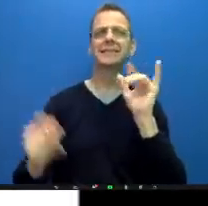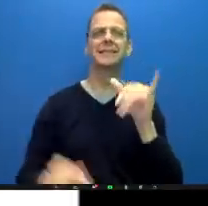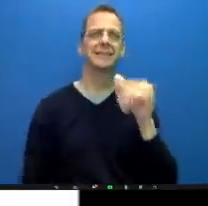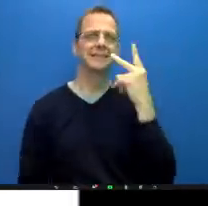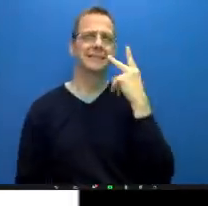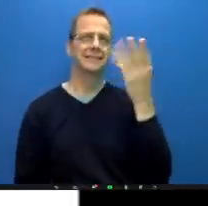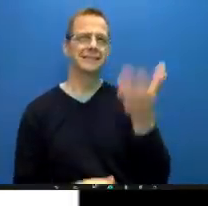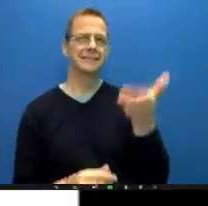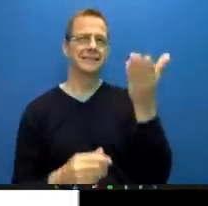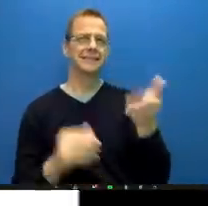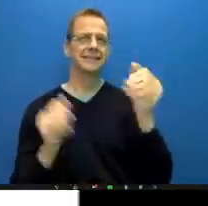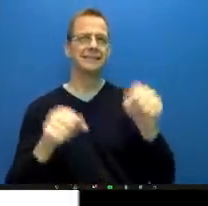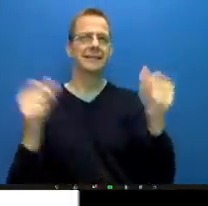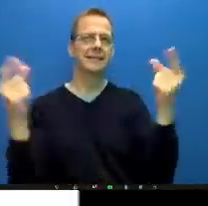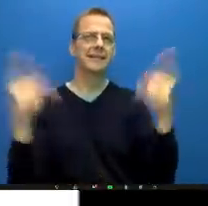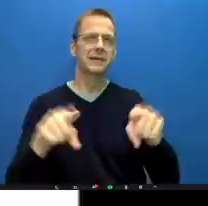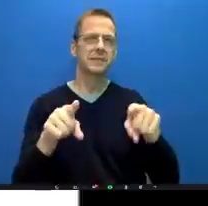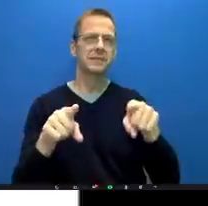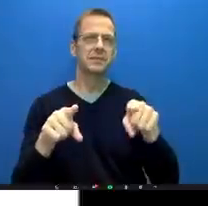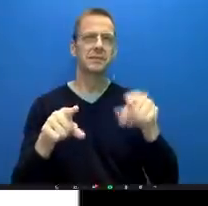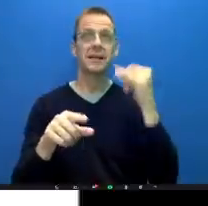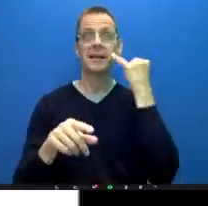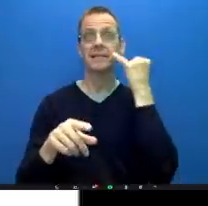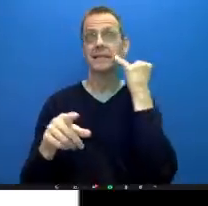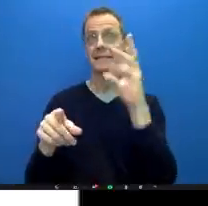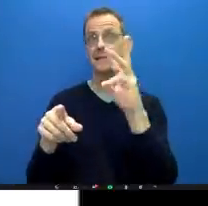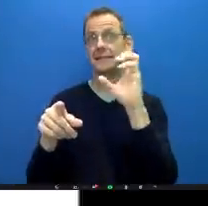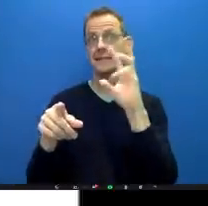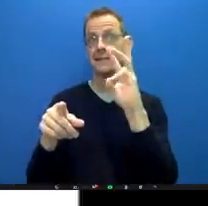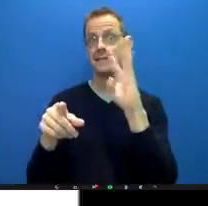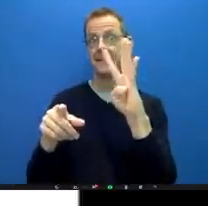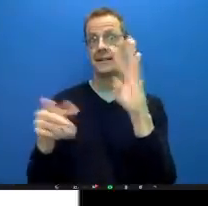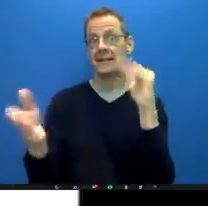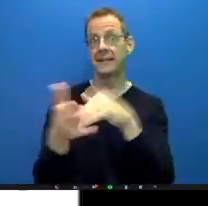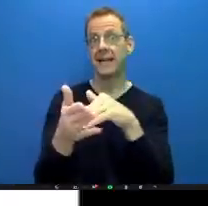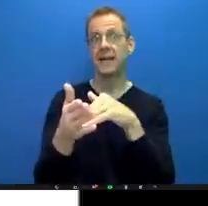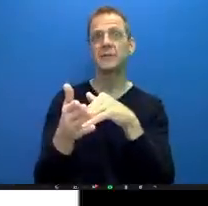what is now known about Delta is that it's